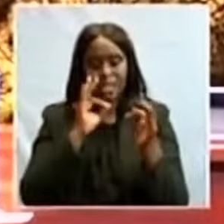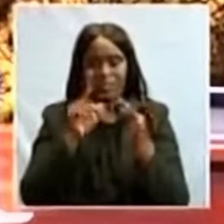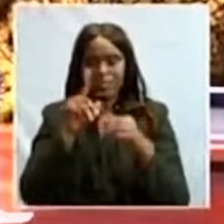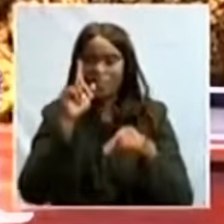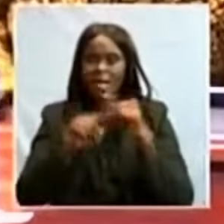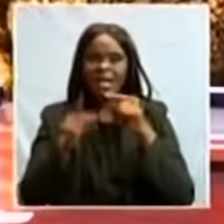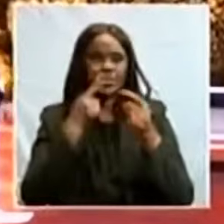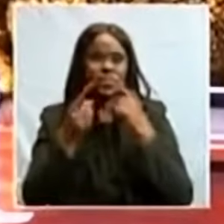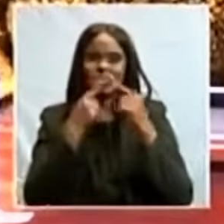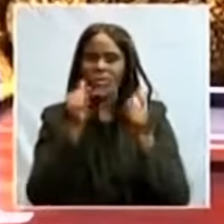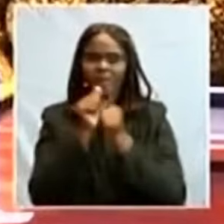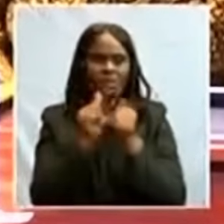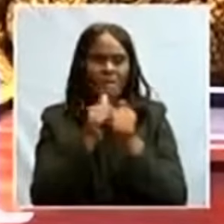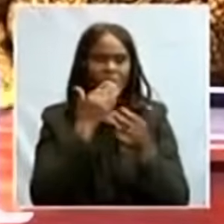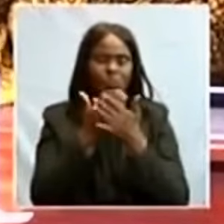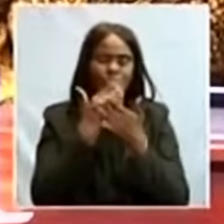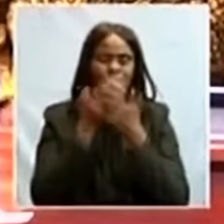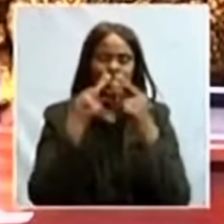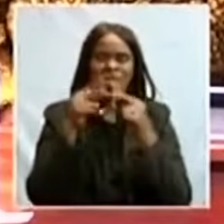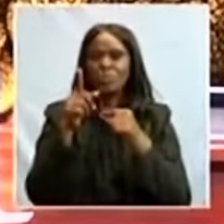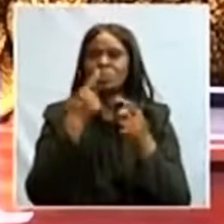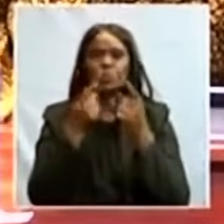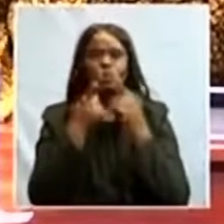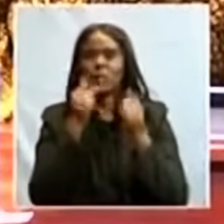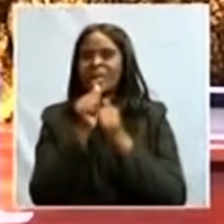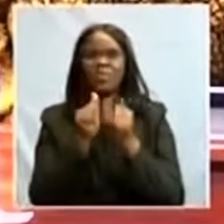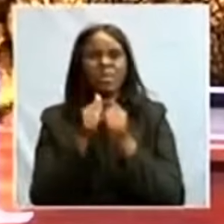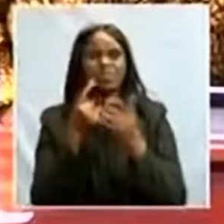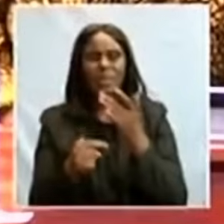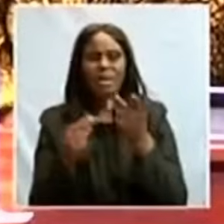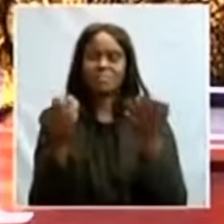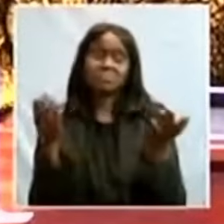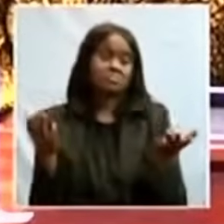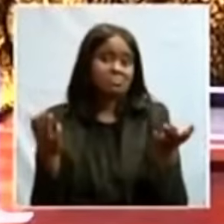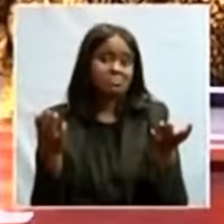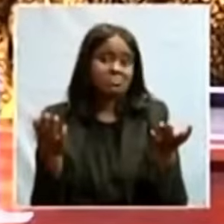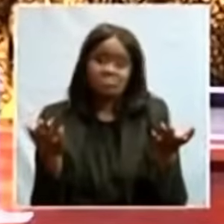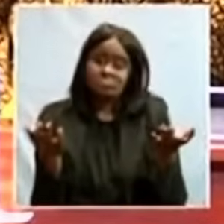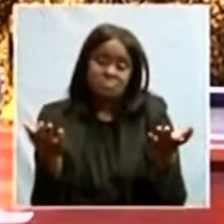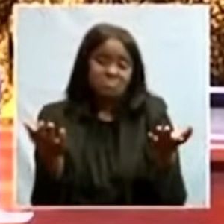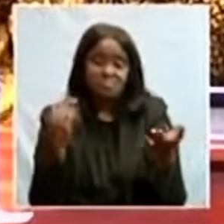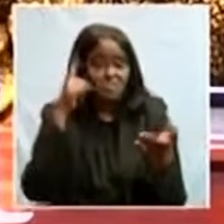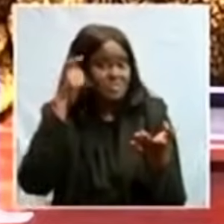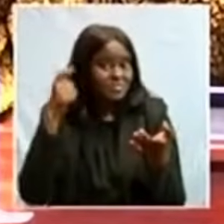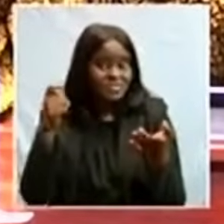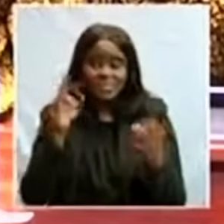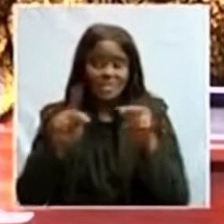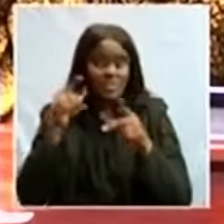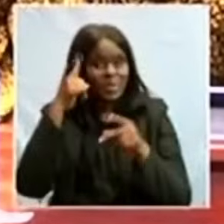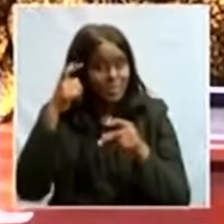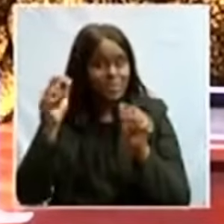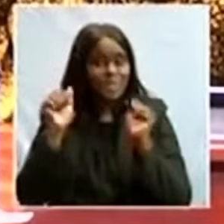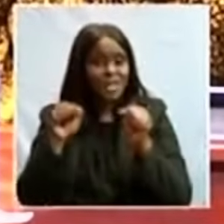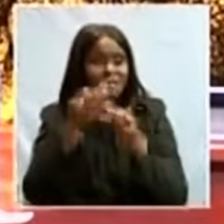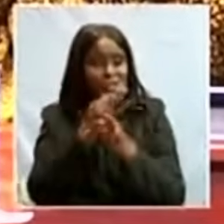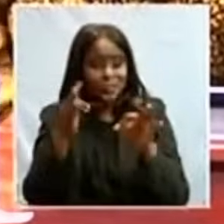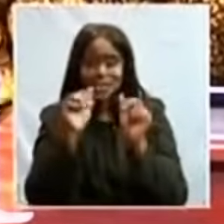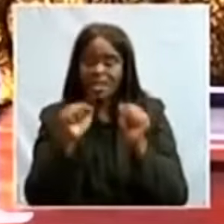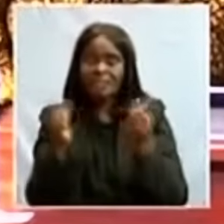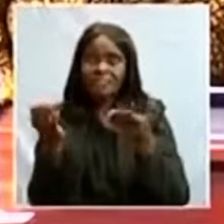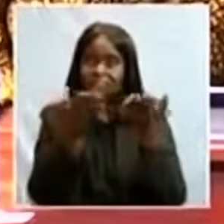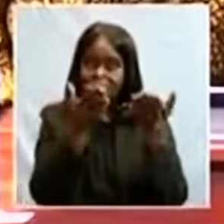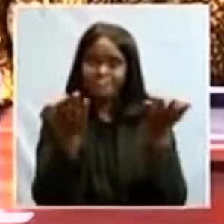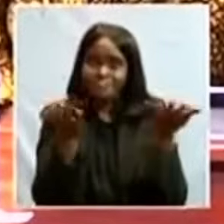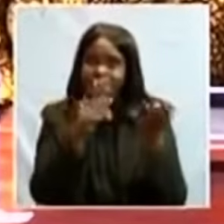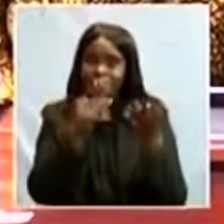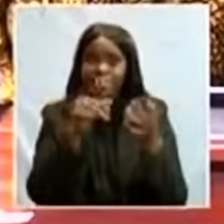talk about these achievements, then what are you talking about? Anyway, dreams are free. People can continue dreaming.